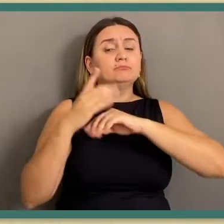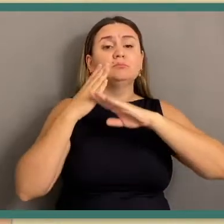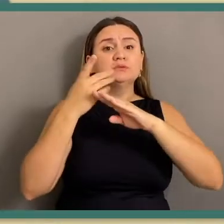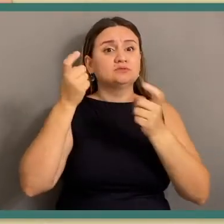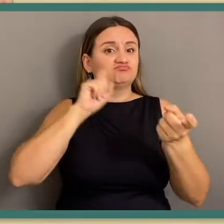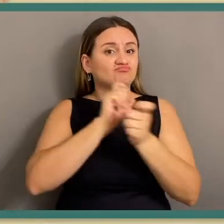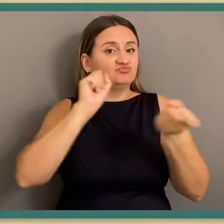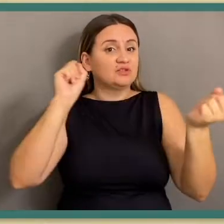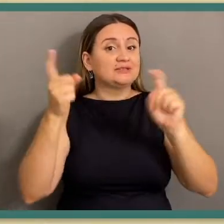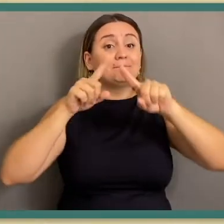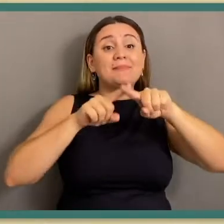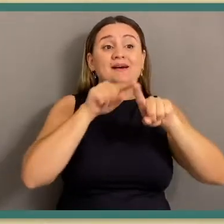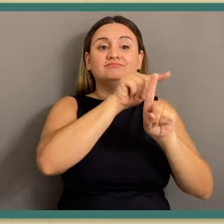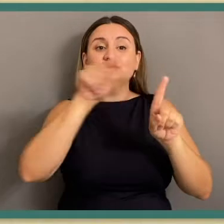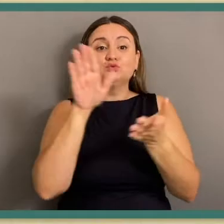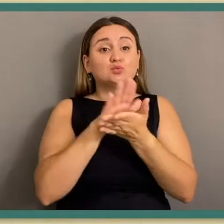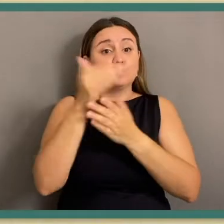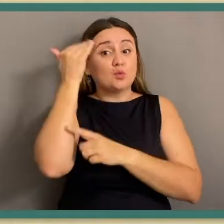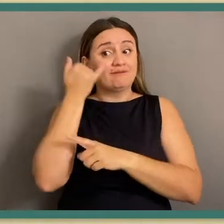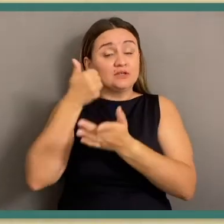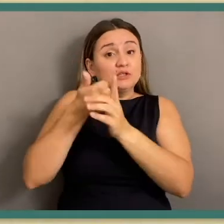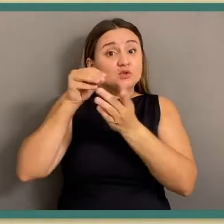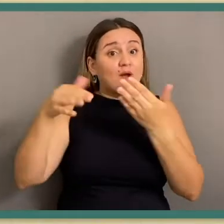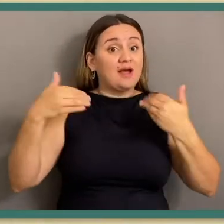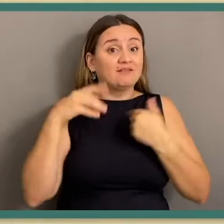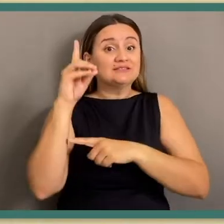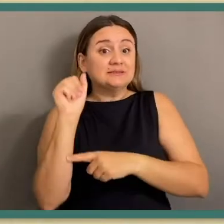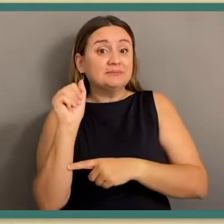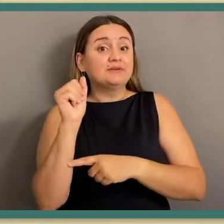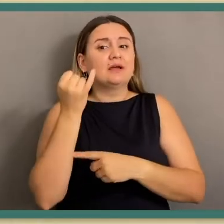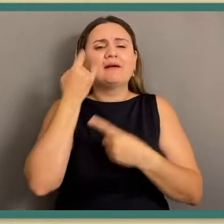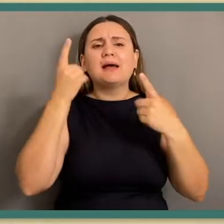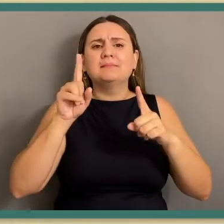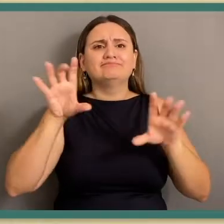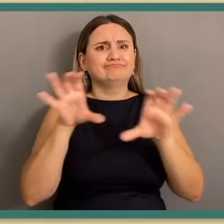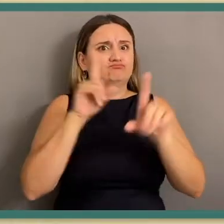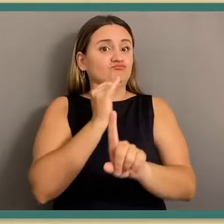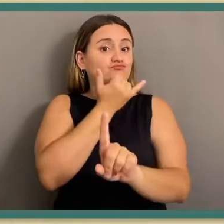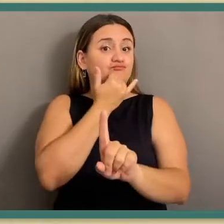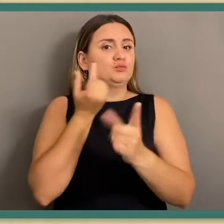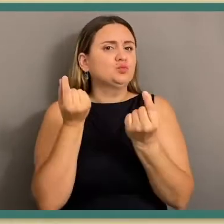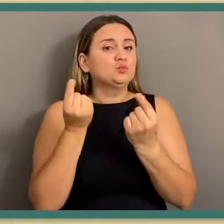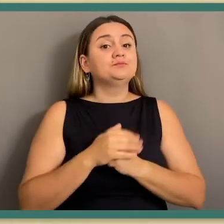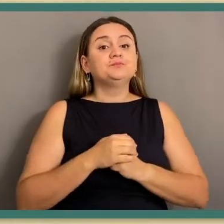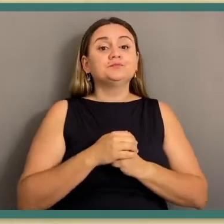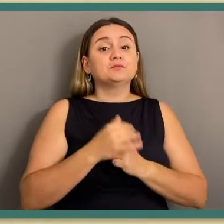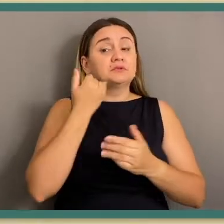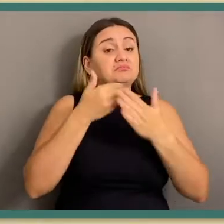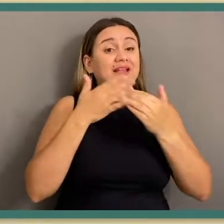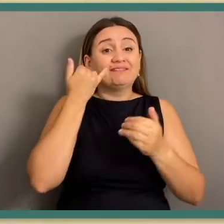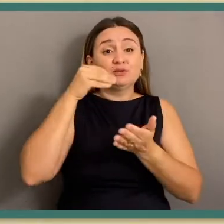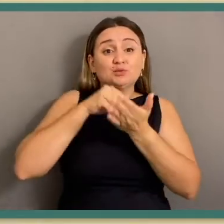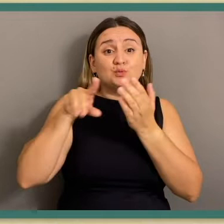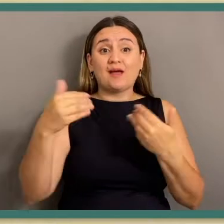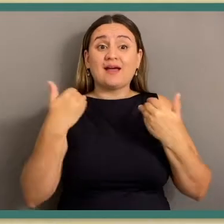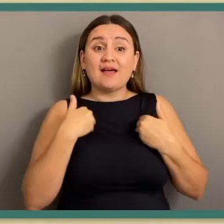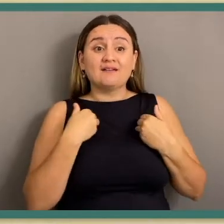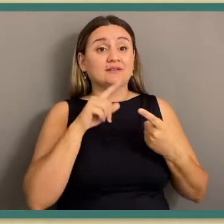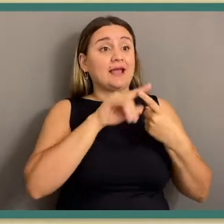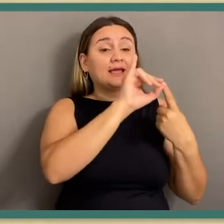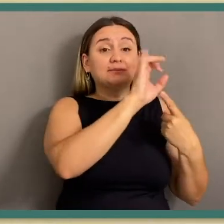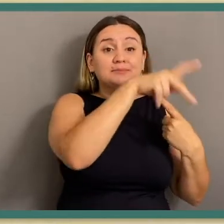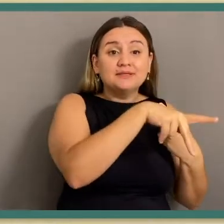discipline protections change depending on whether or not the school knew the student had a disability when the misconduct occurred, and if